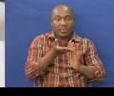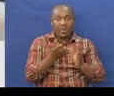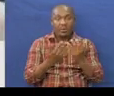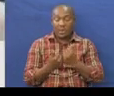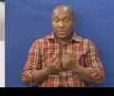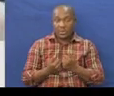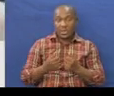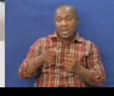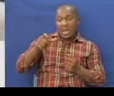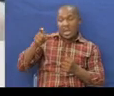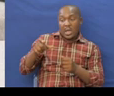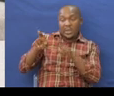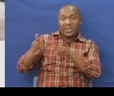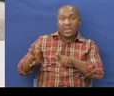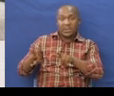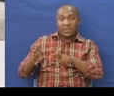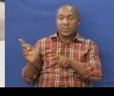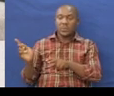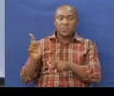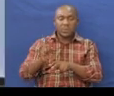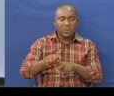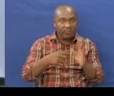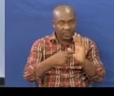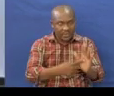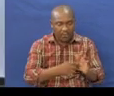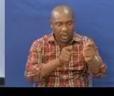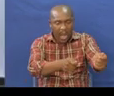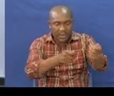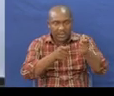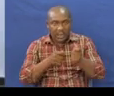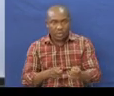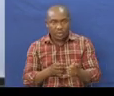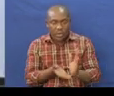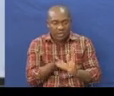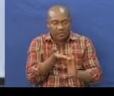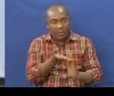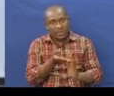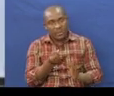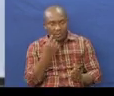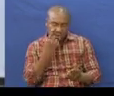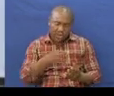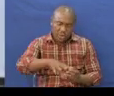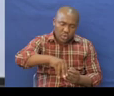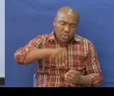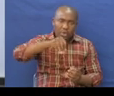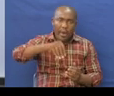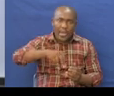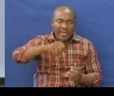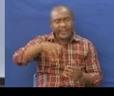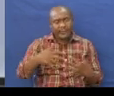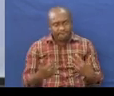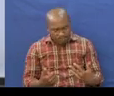researched soil promote agricultural development. If you go and test maybe the soil pH, the characteristics